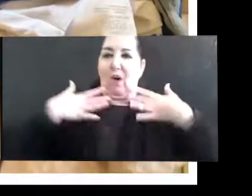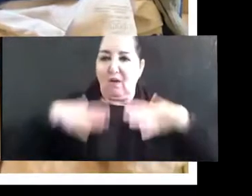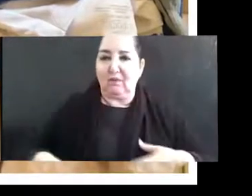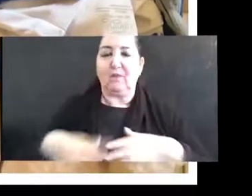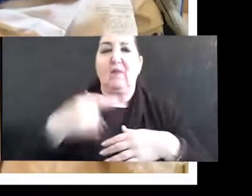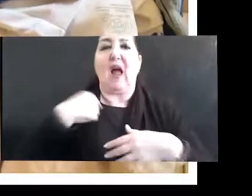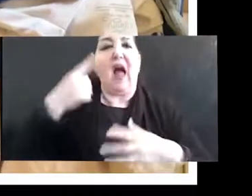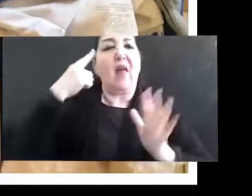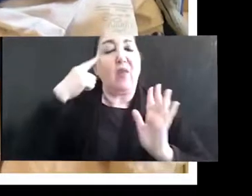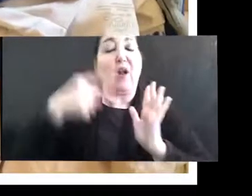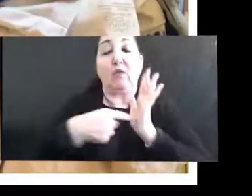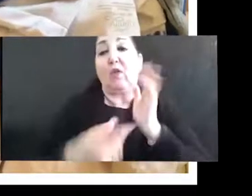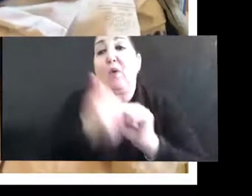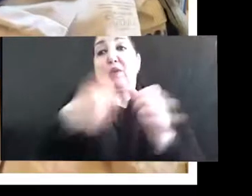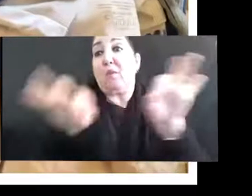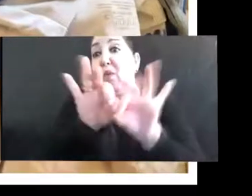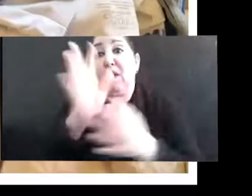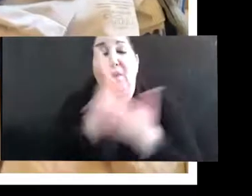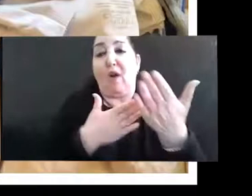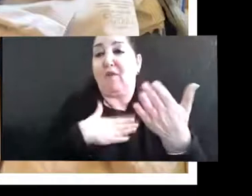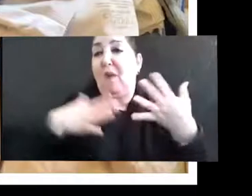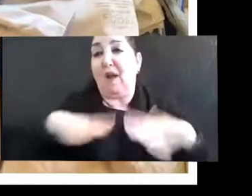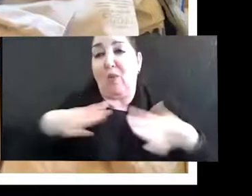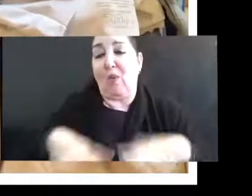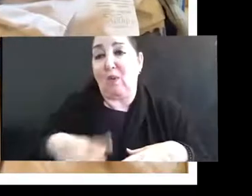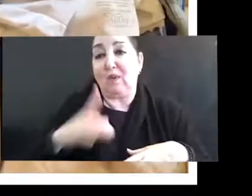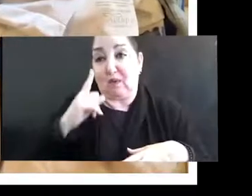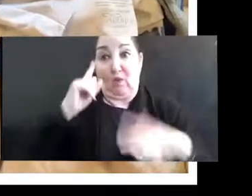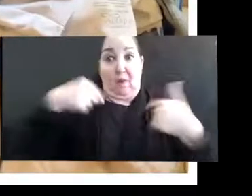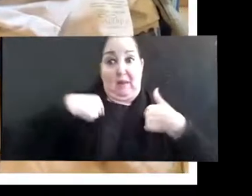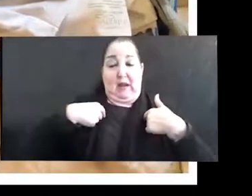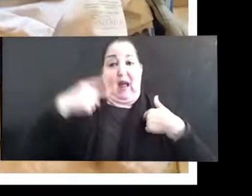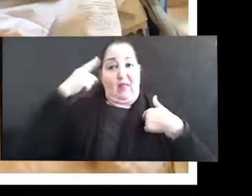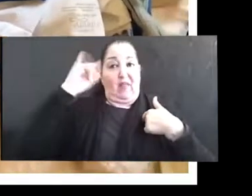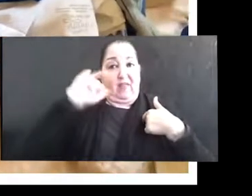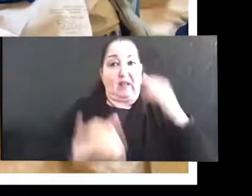I thought I would show you the most important aspect of my uniform to me, which is